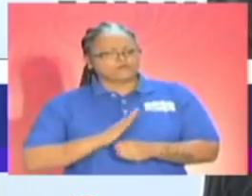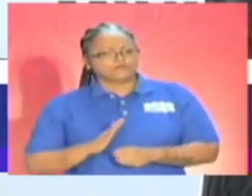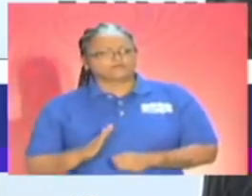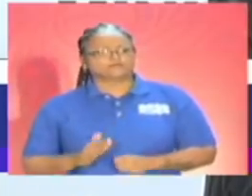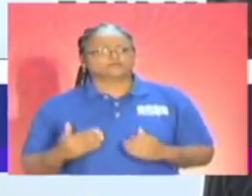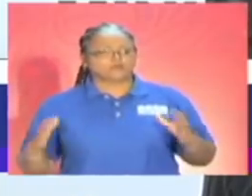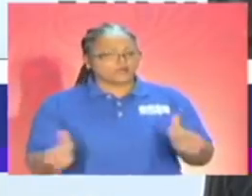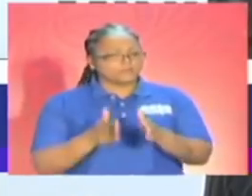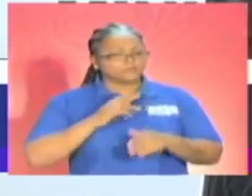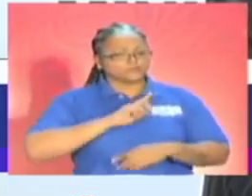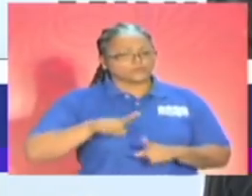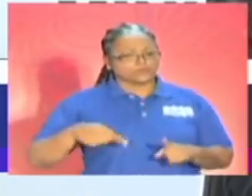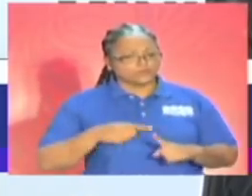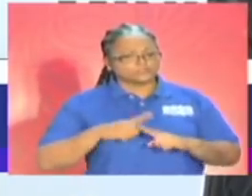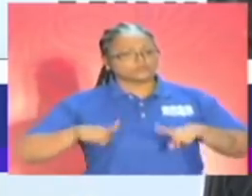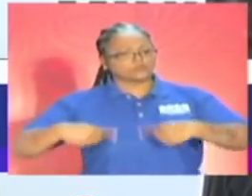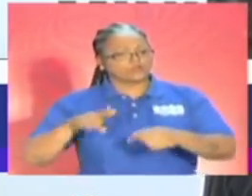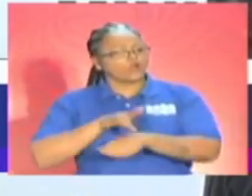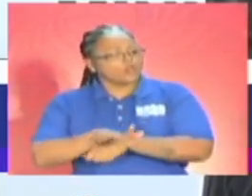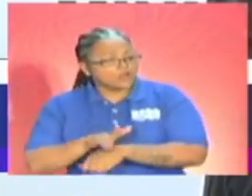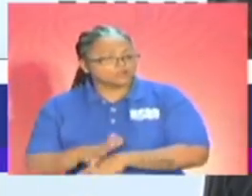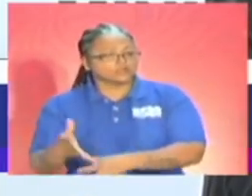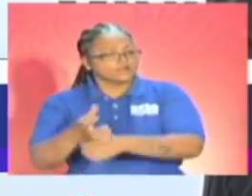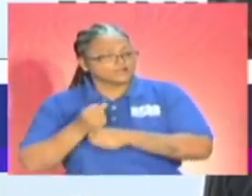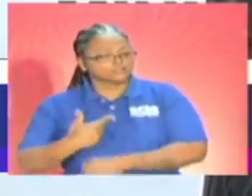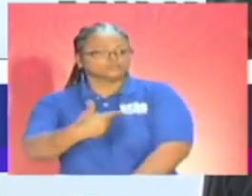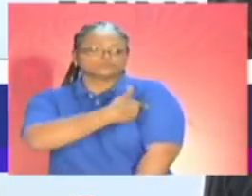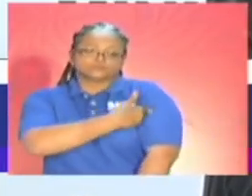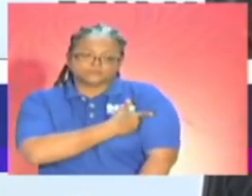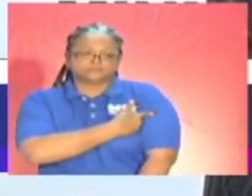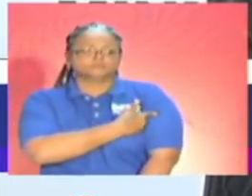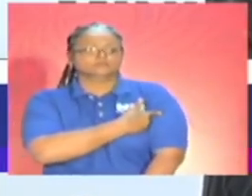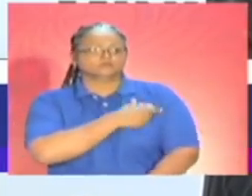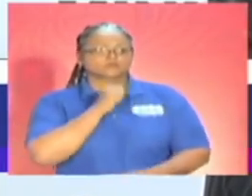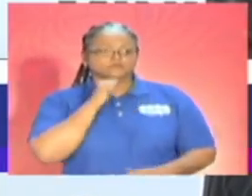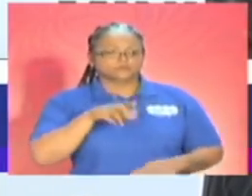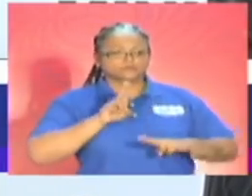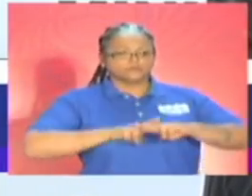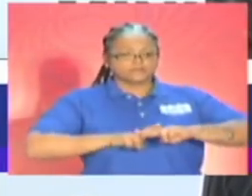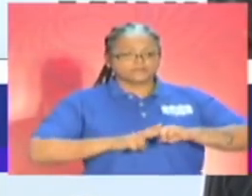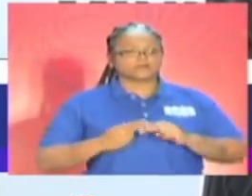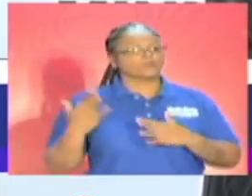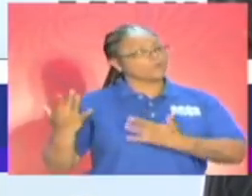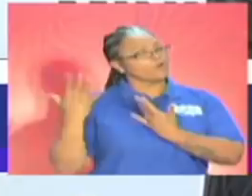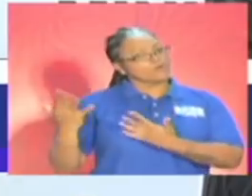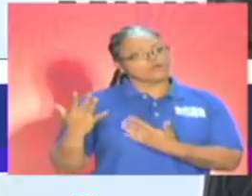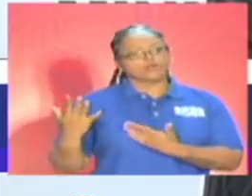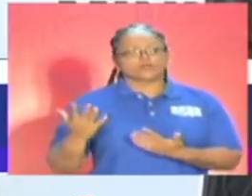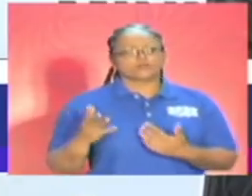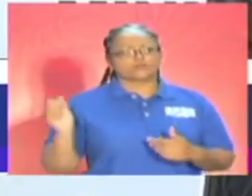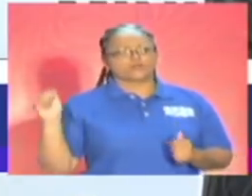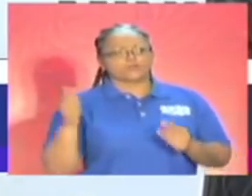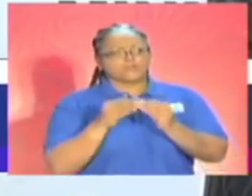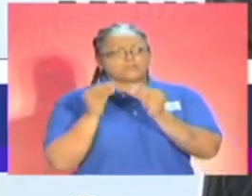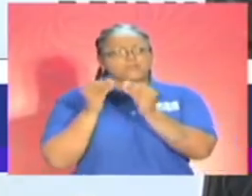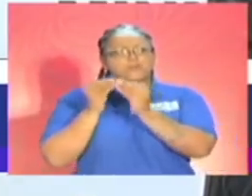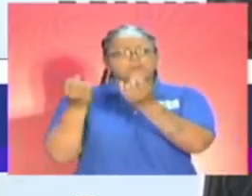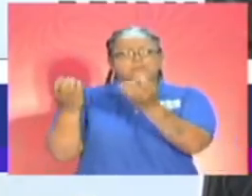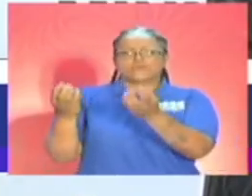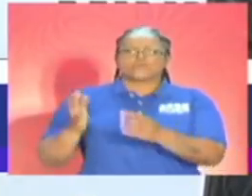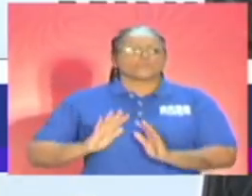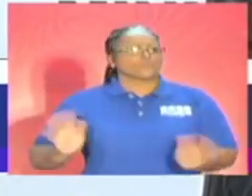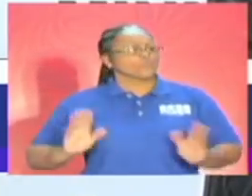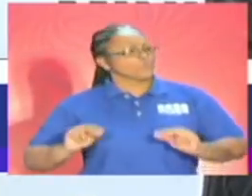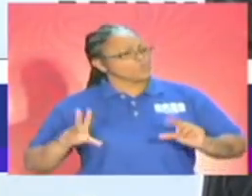that individual level protection. Let us not look towards the herd. If you can have a vaccine on your own to be protected, let us try to